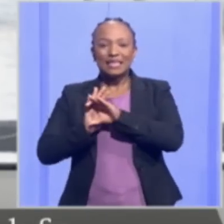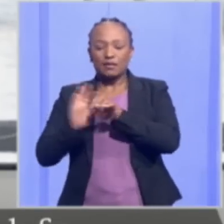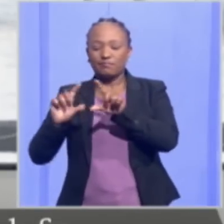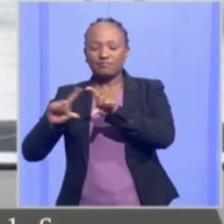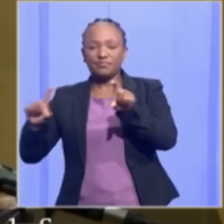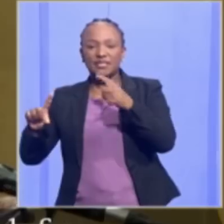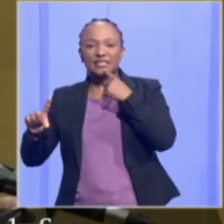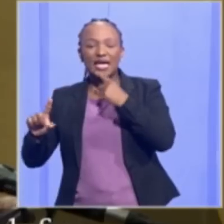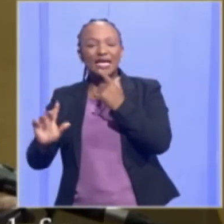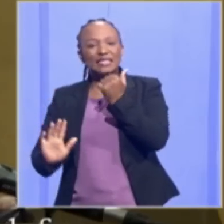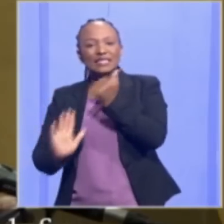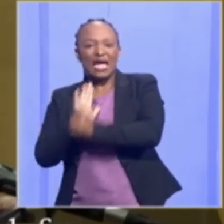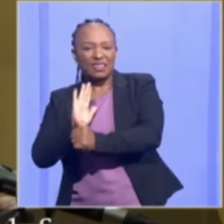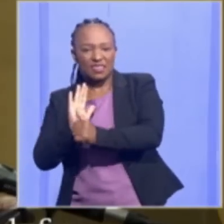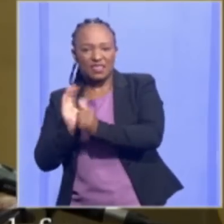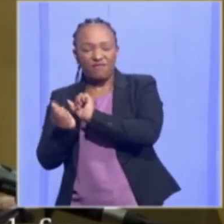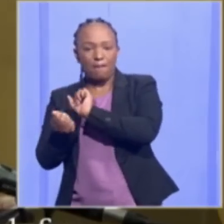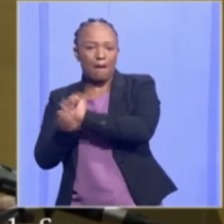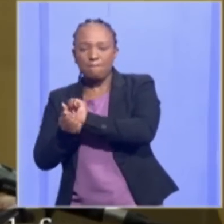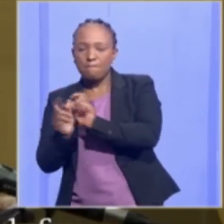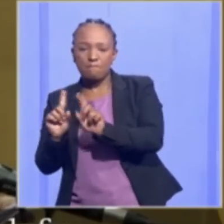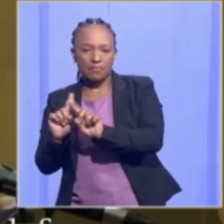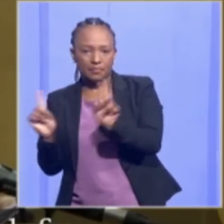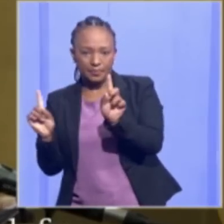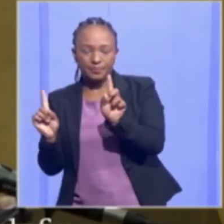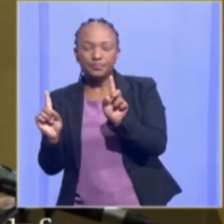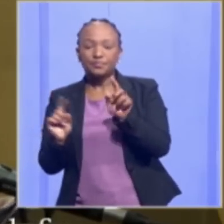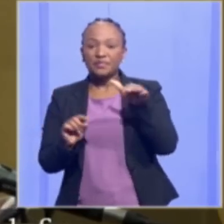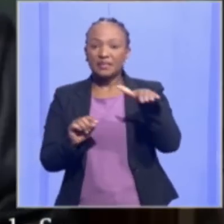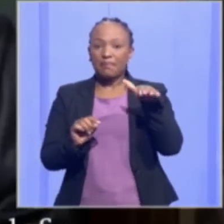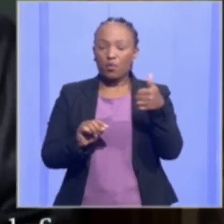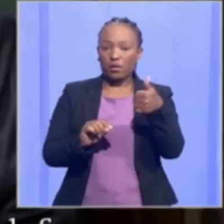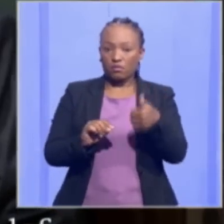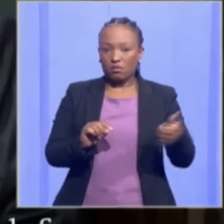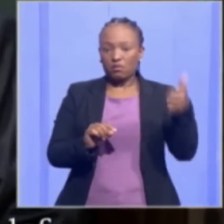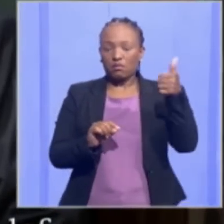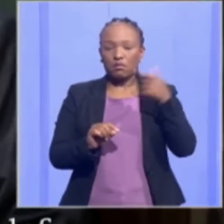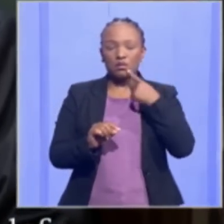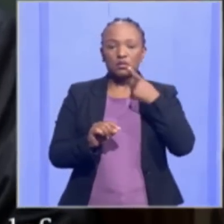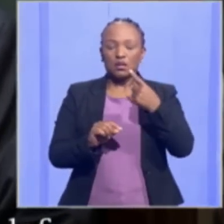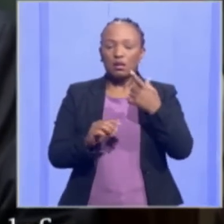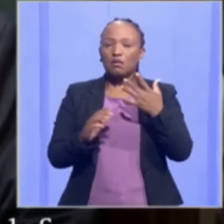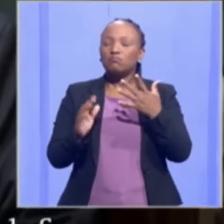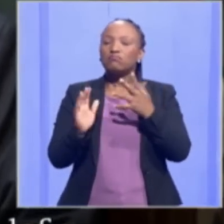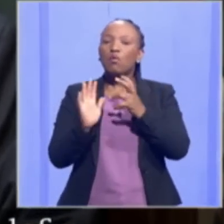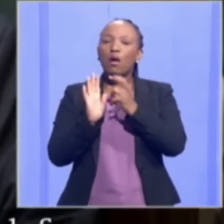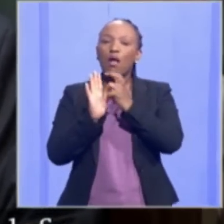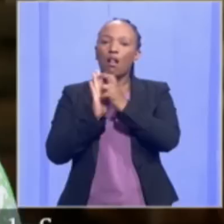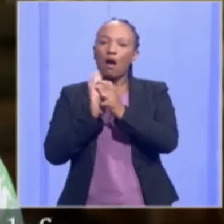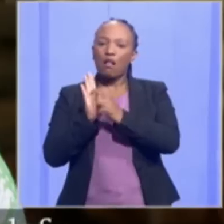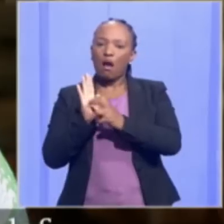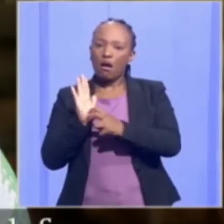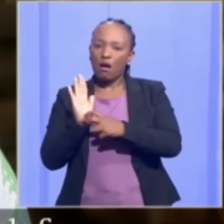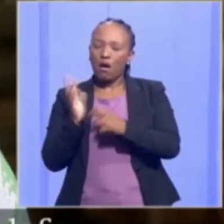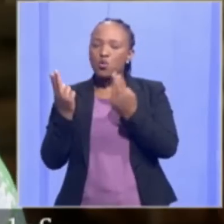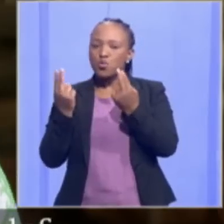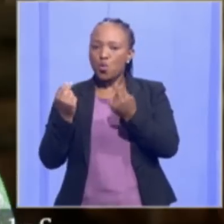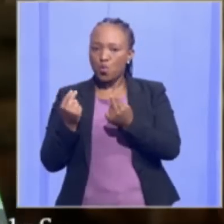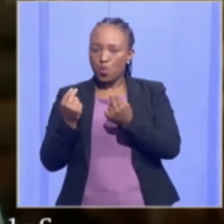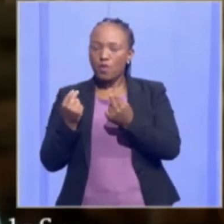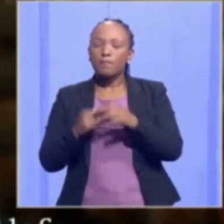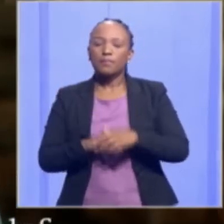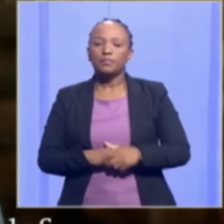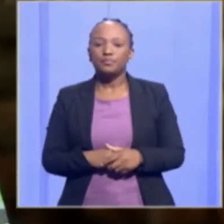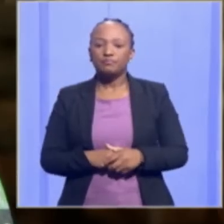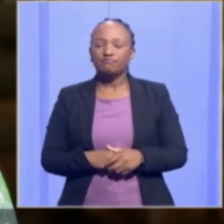death sentence. Letona la toka la Zimbabwe le hlalosa ka botebo ditlamorao tsa molao ona o motjha. We applaud the